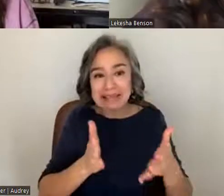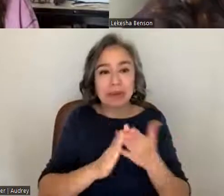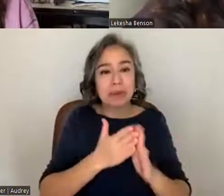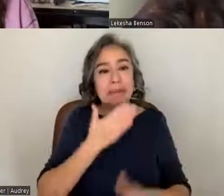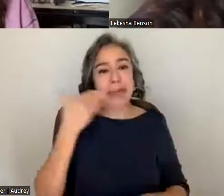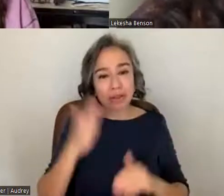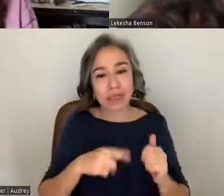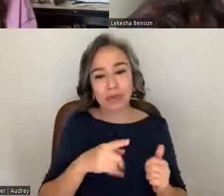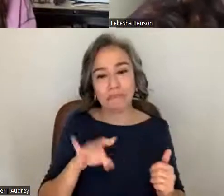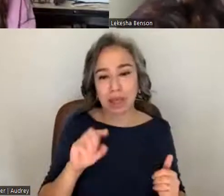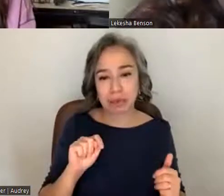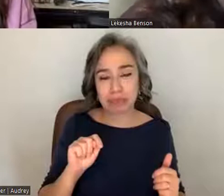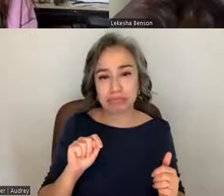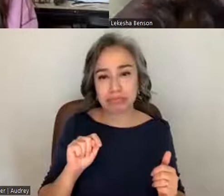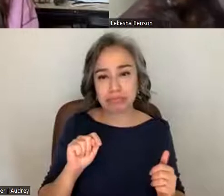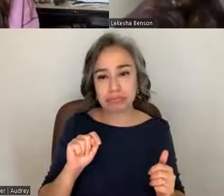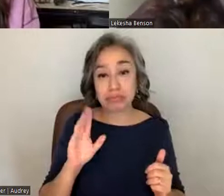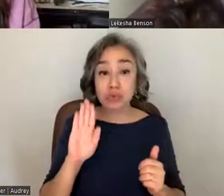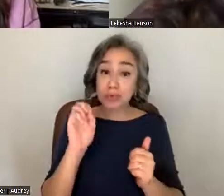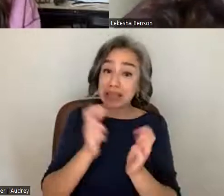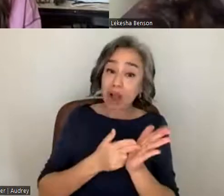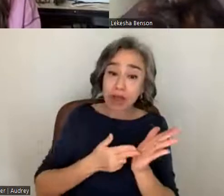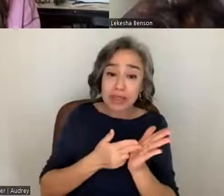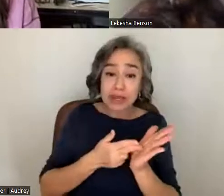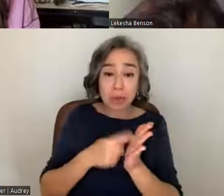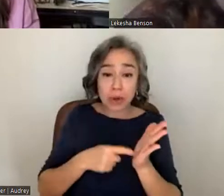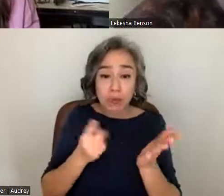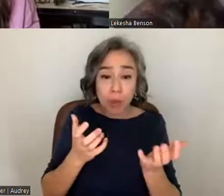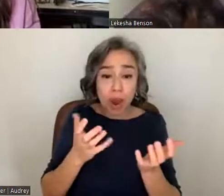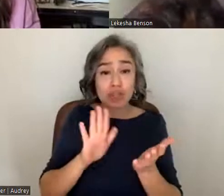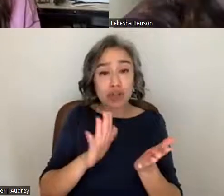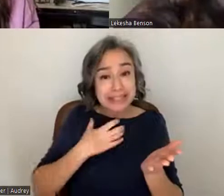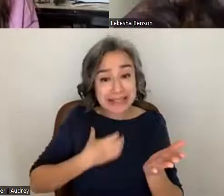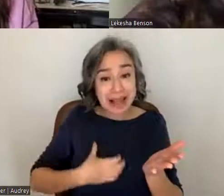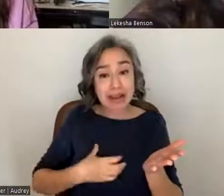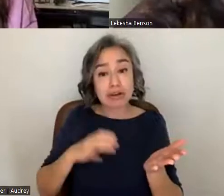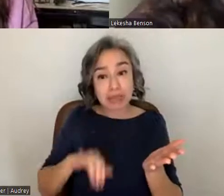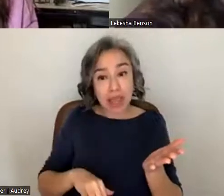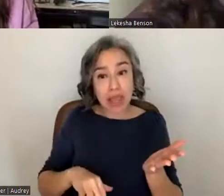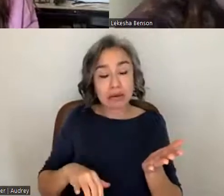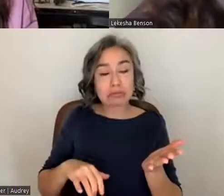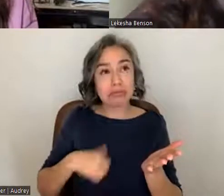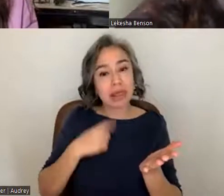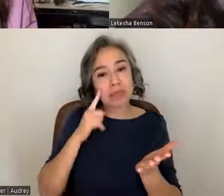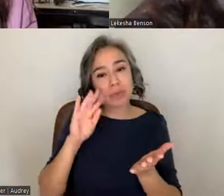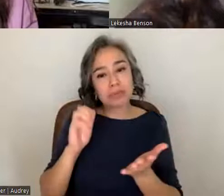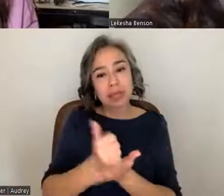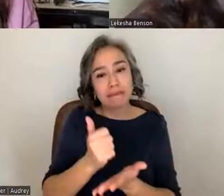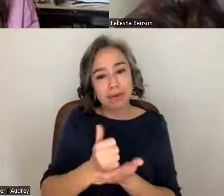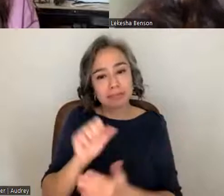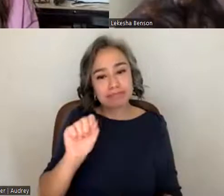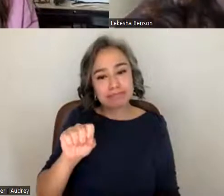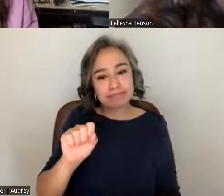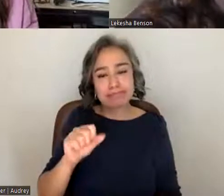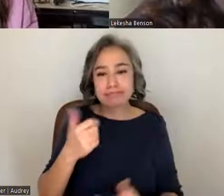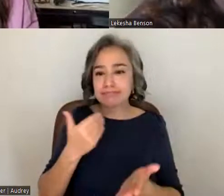it. But to be authentic in what you want, what your desires are, I think that would be helpful, because there's not a lot of